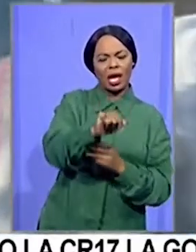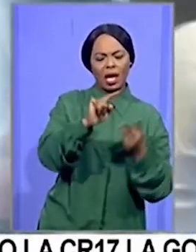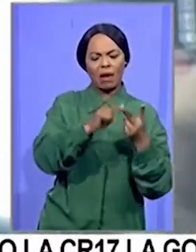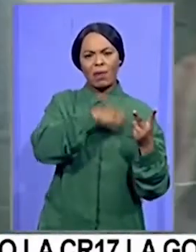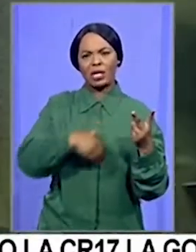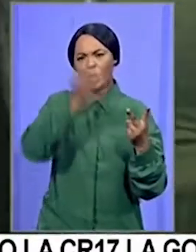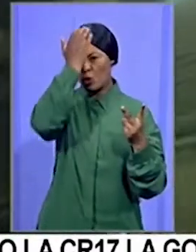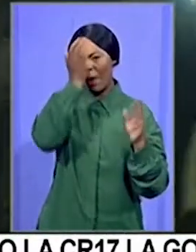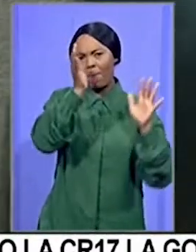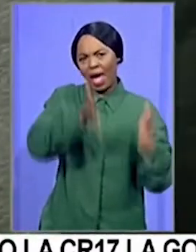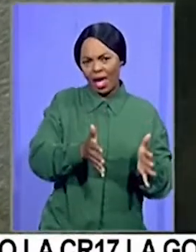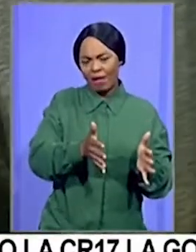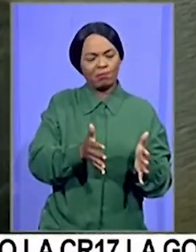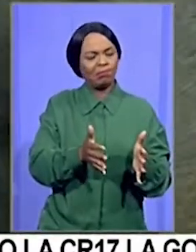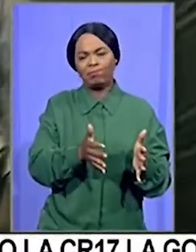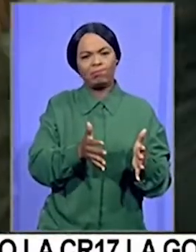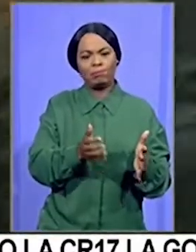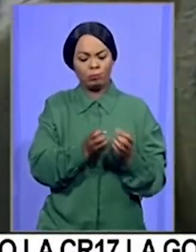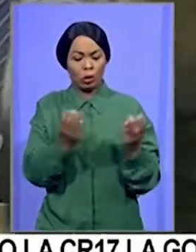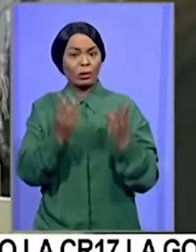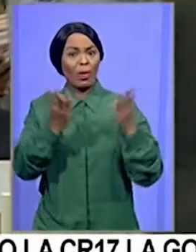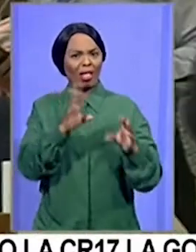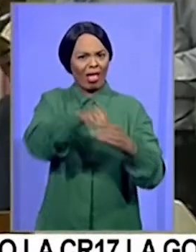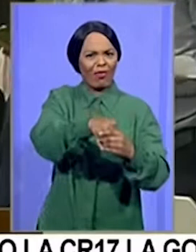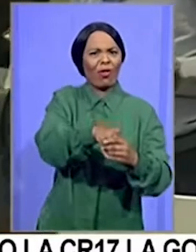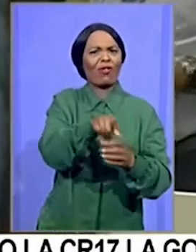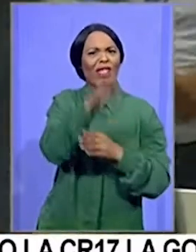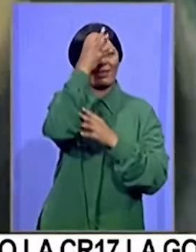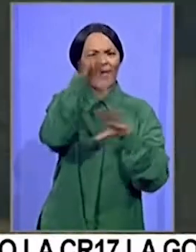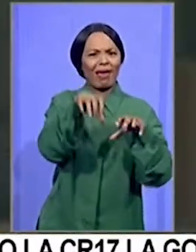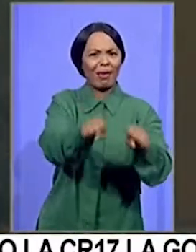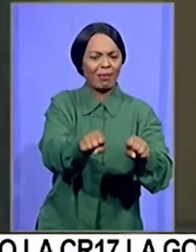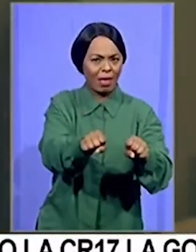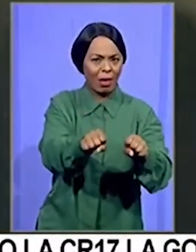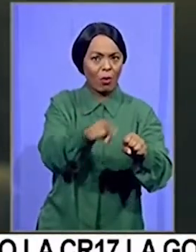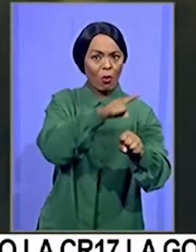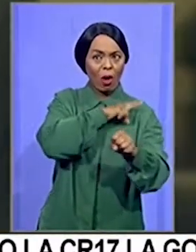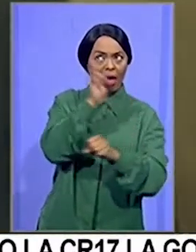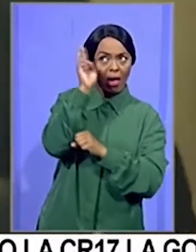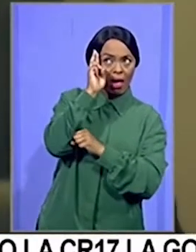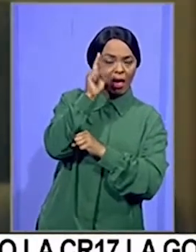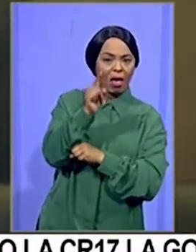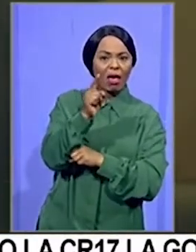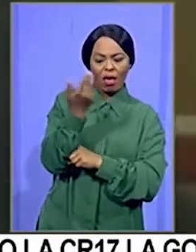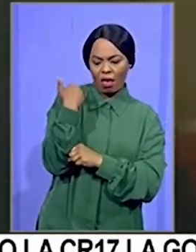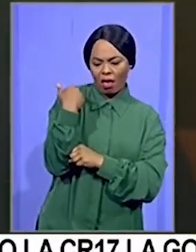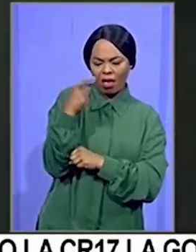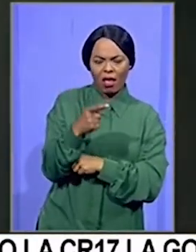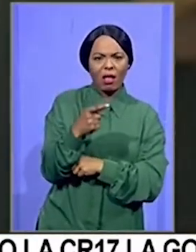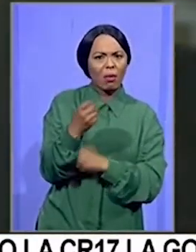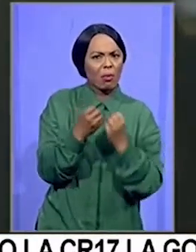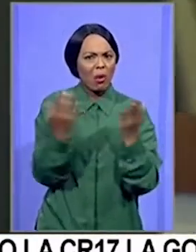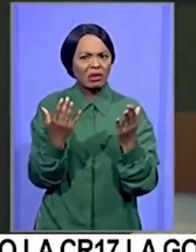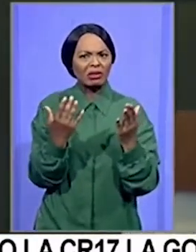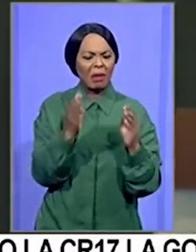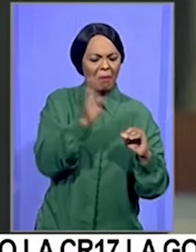Zuma, to which I because Telegapola, the terms of reference down already shall I use to look.